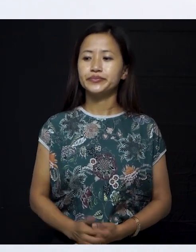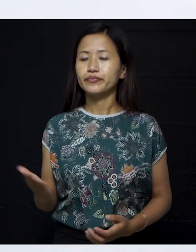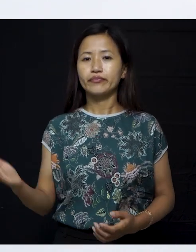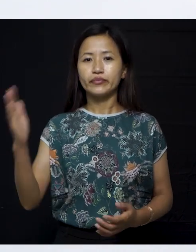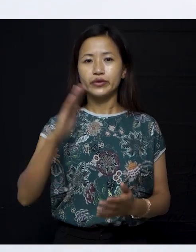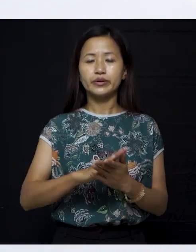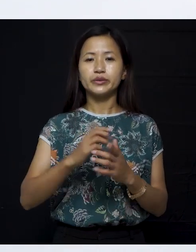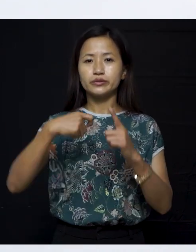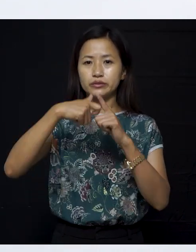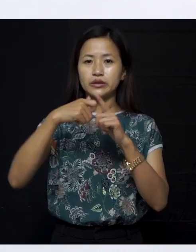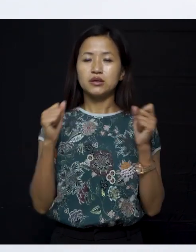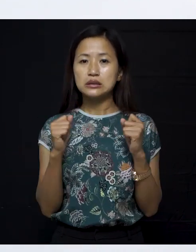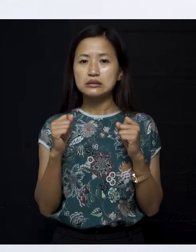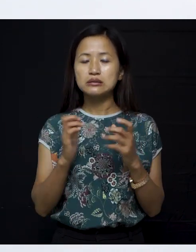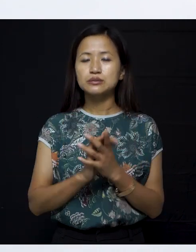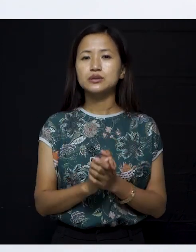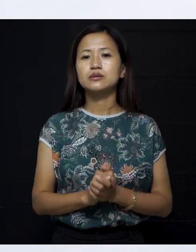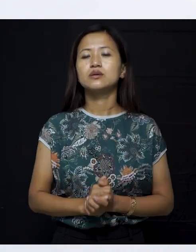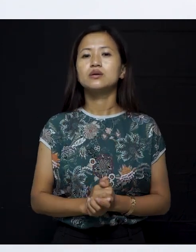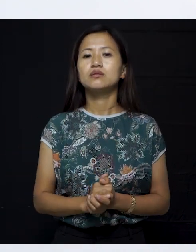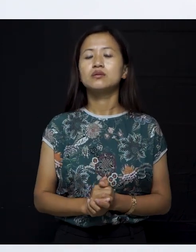coming to Kashmir, so even Kashmir